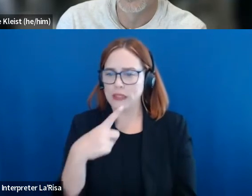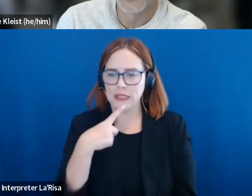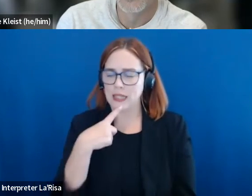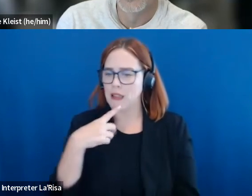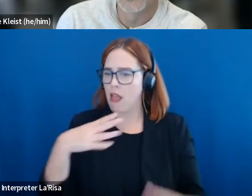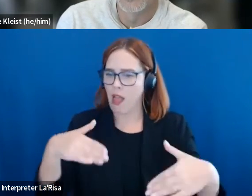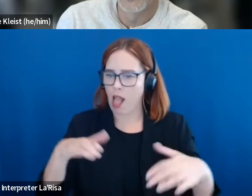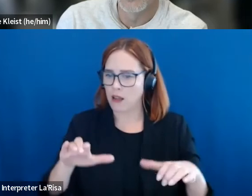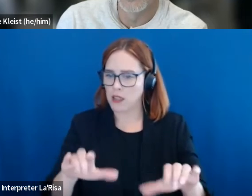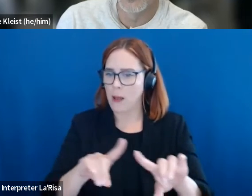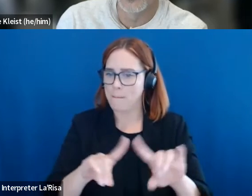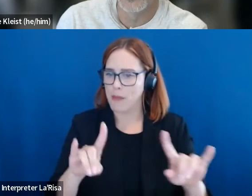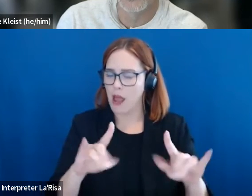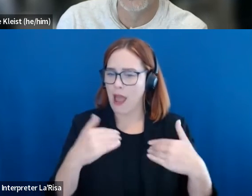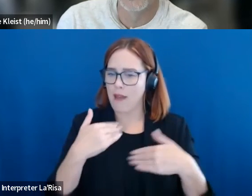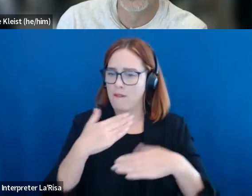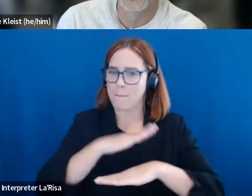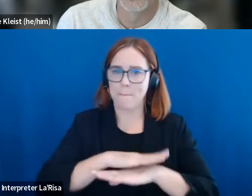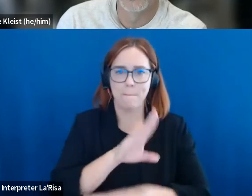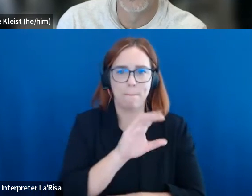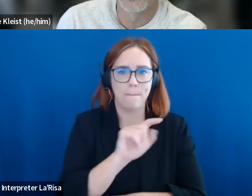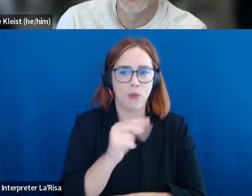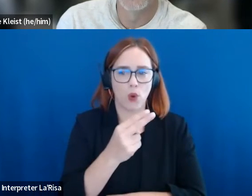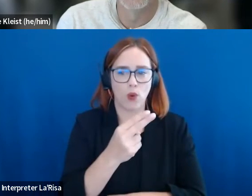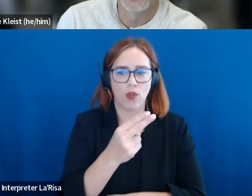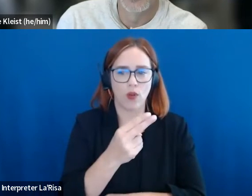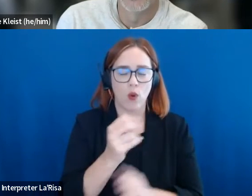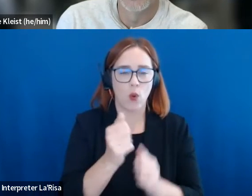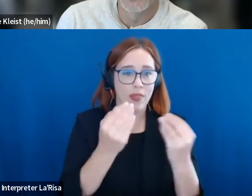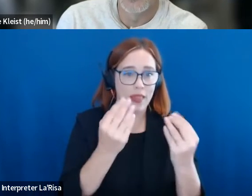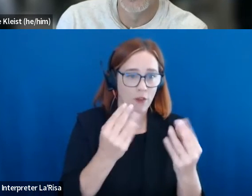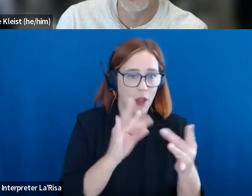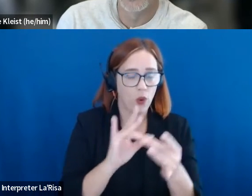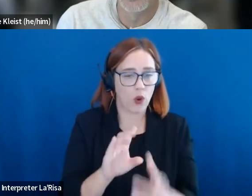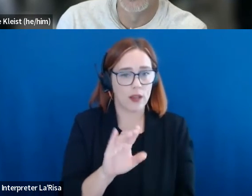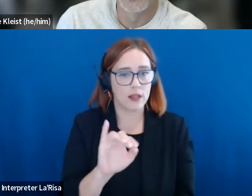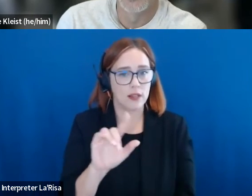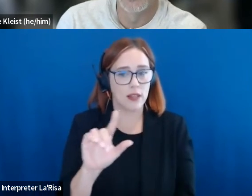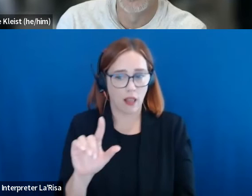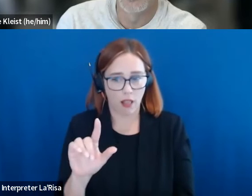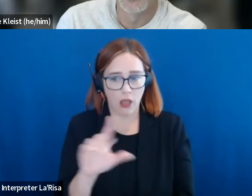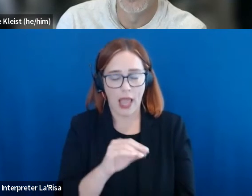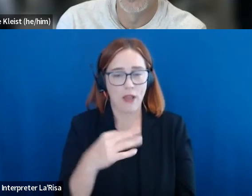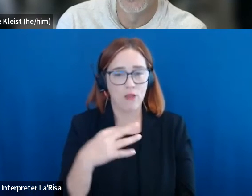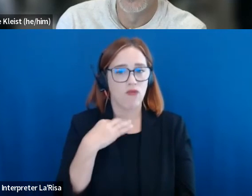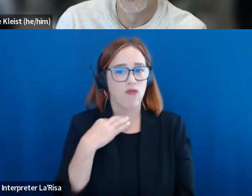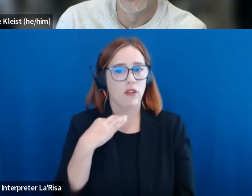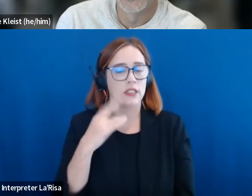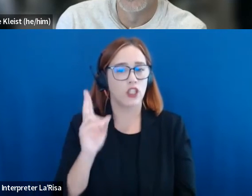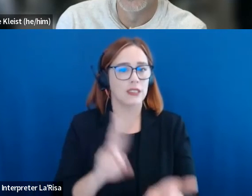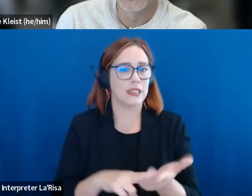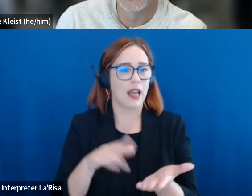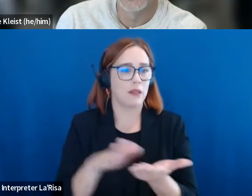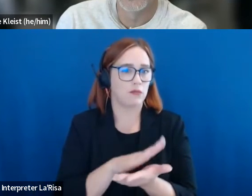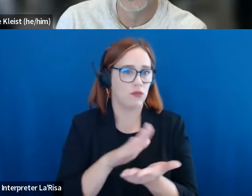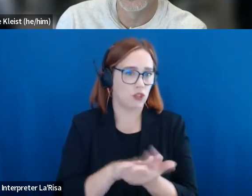with information about the SILs and having volunteer signups. And then we have a question around